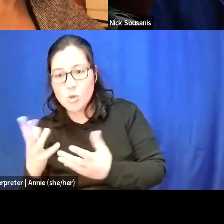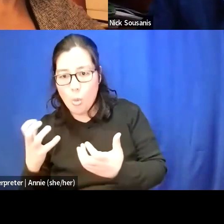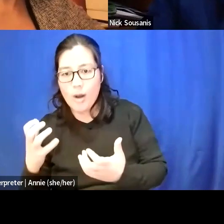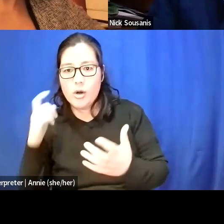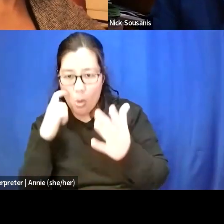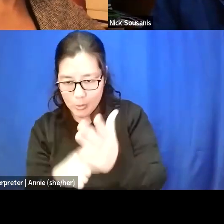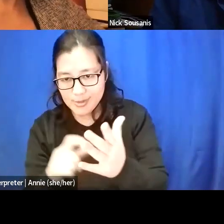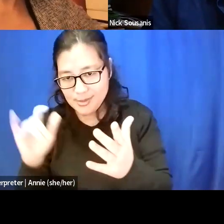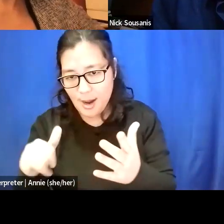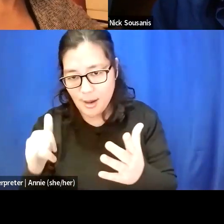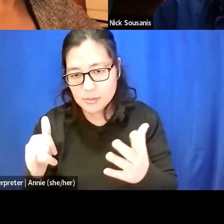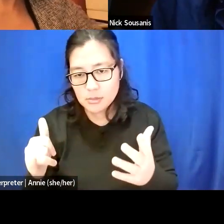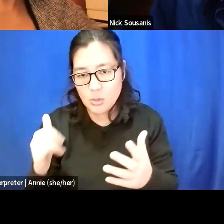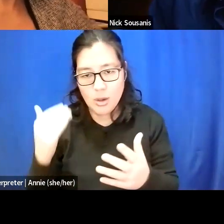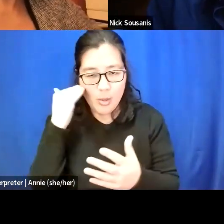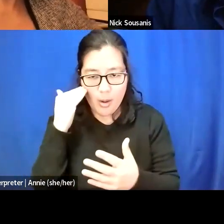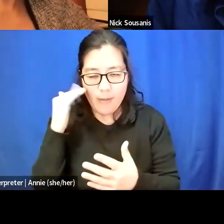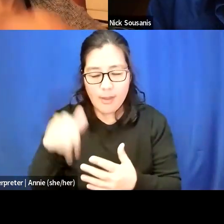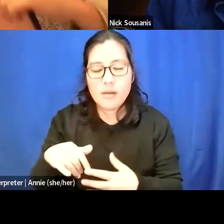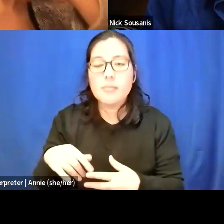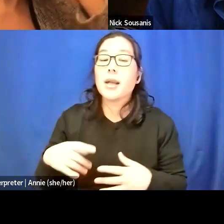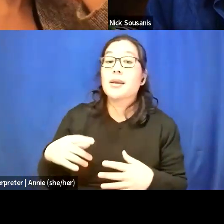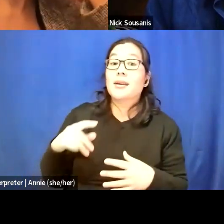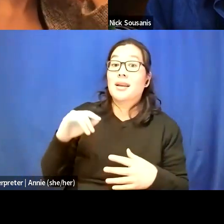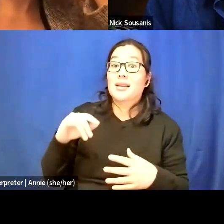look so closely at it and think so much about